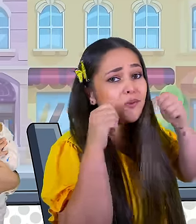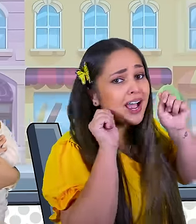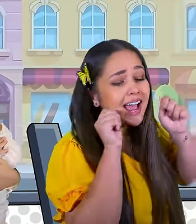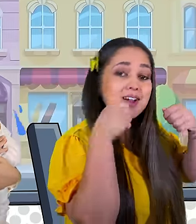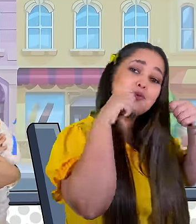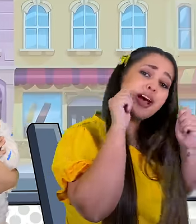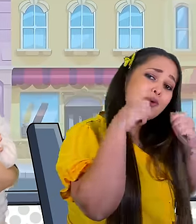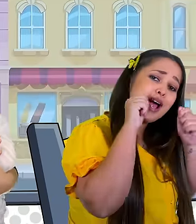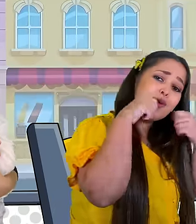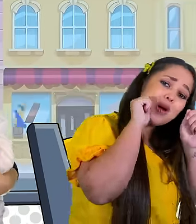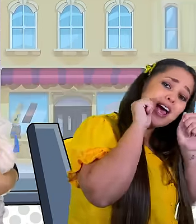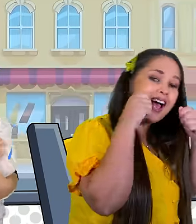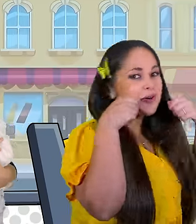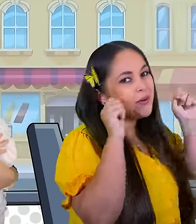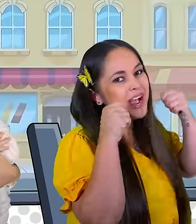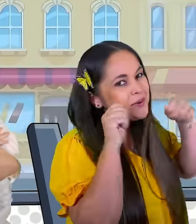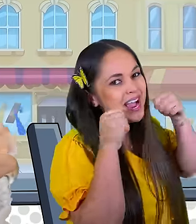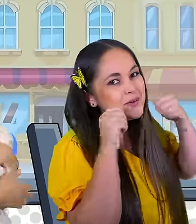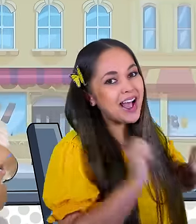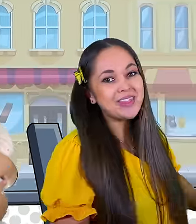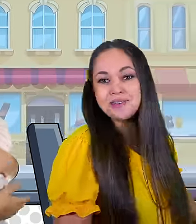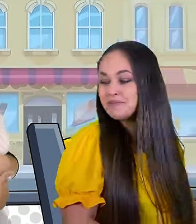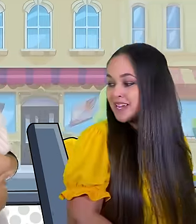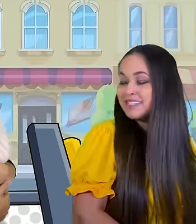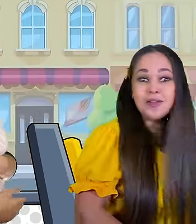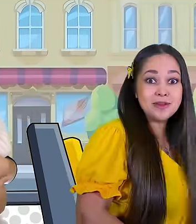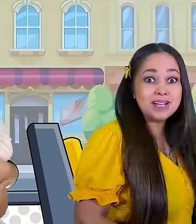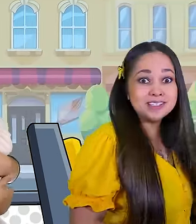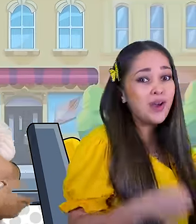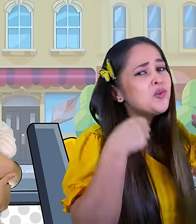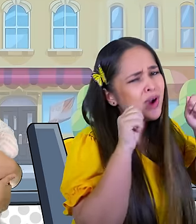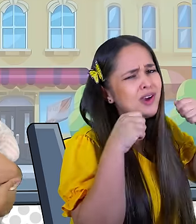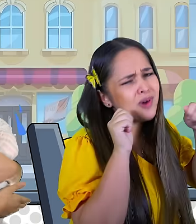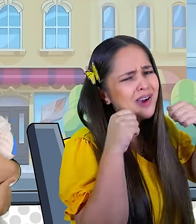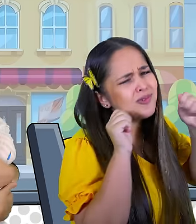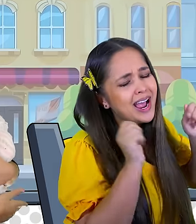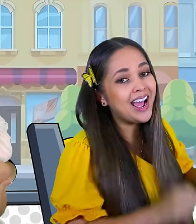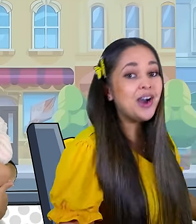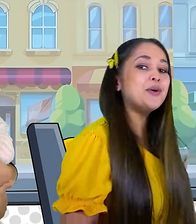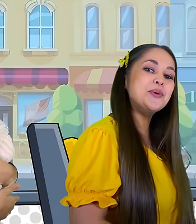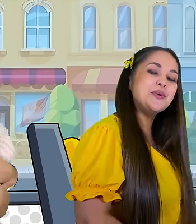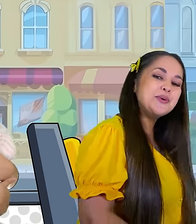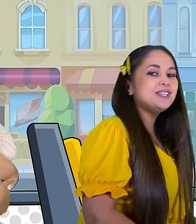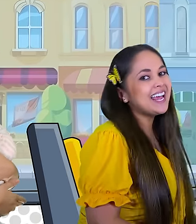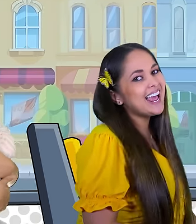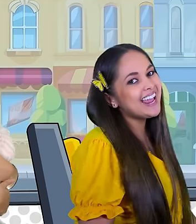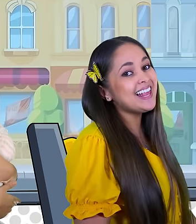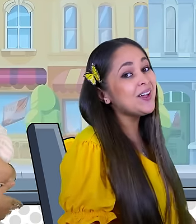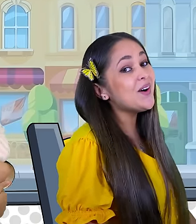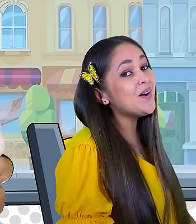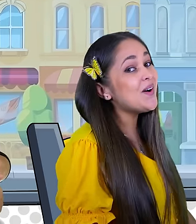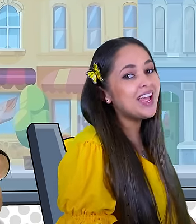wah, wah, wah, wah, wah, wah, wah, wah. The babies on the bus go wah, wah, wah, all